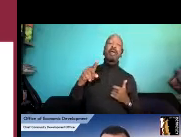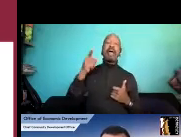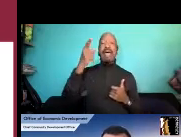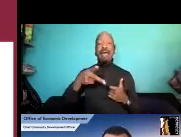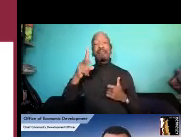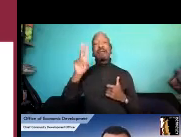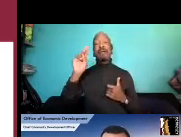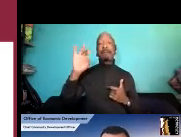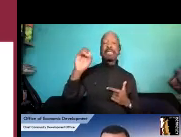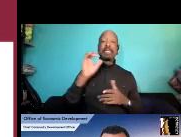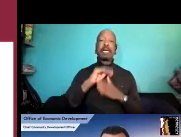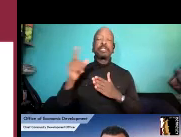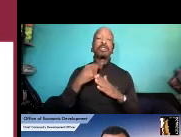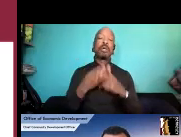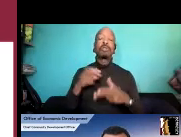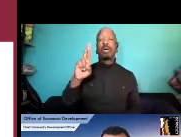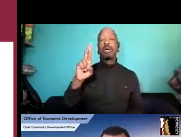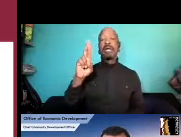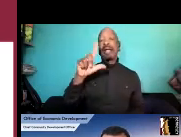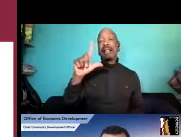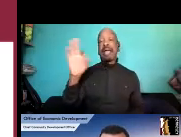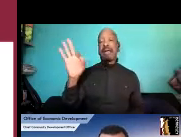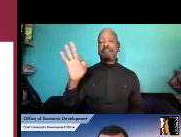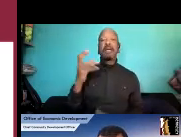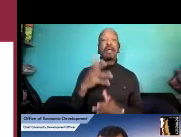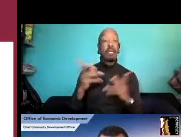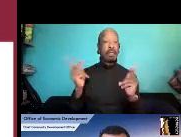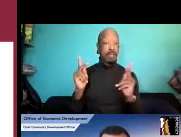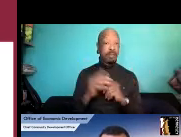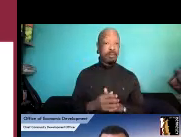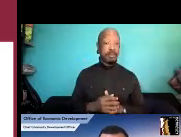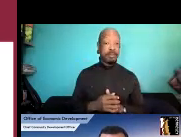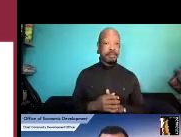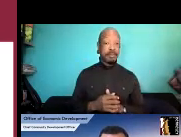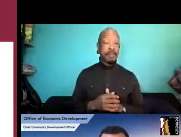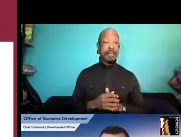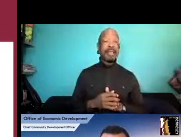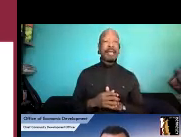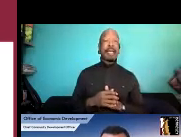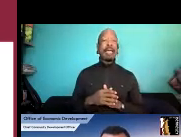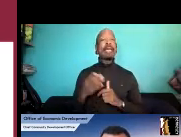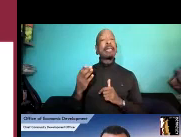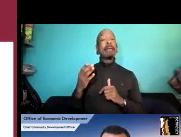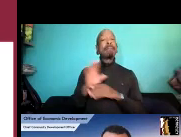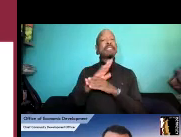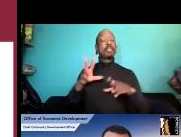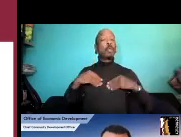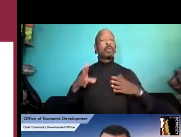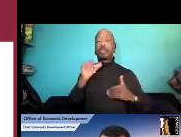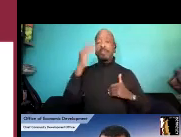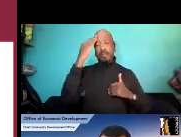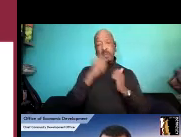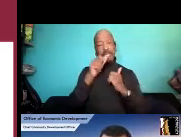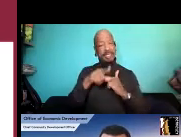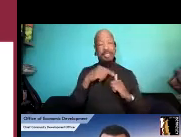fund. We call it the RLF. A lot of people and entrepreneurs just aren't even familiar with this and don't know that